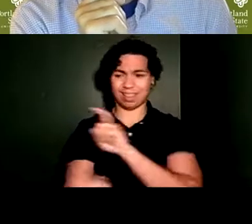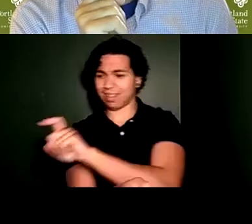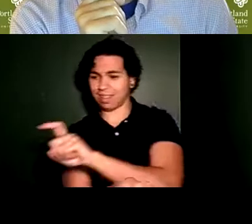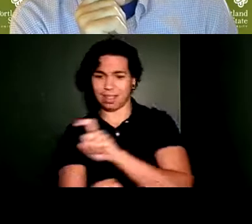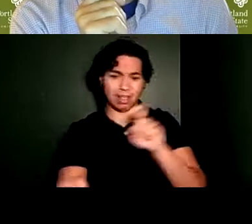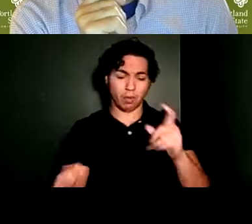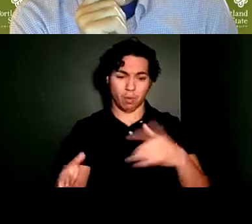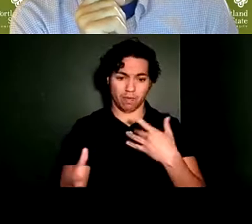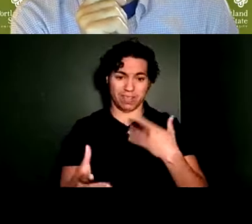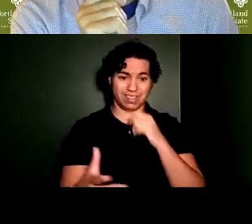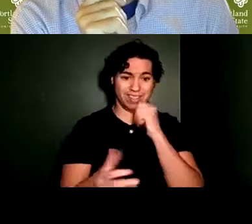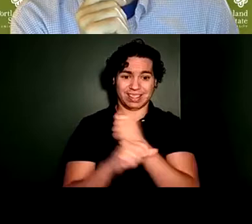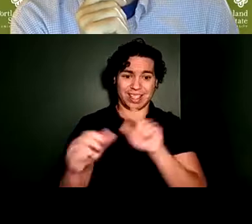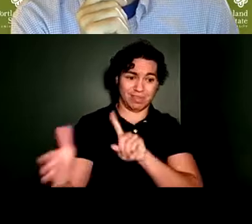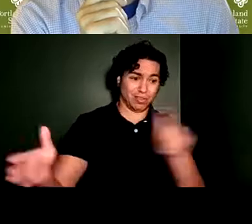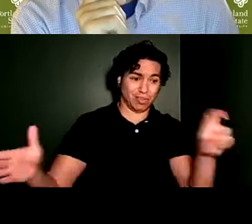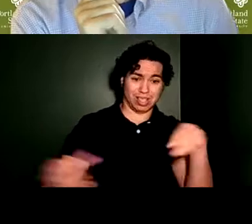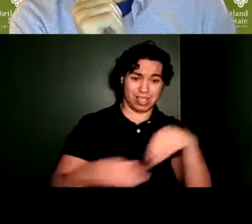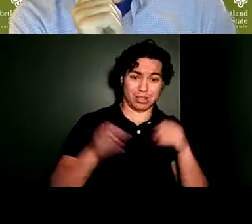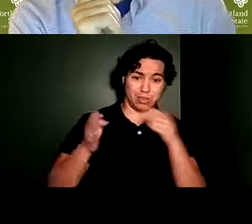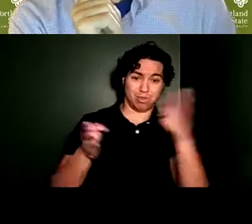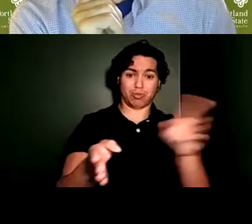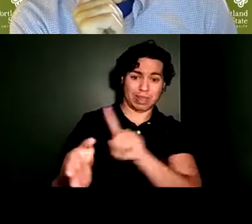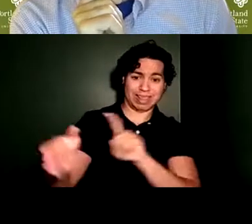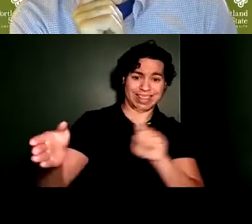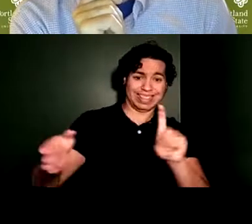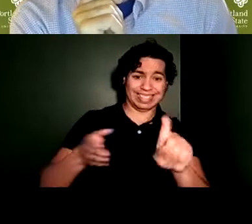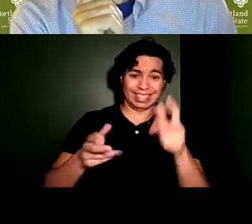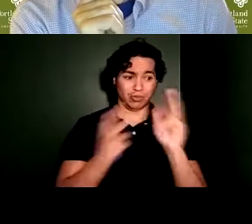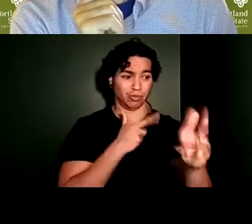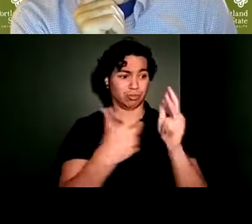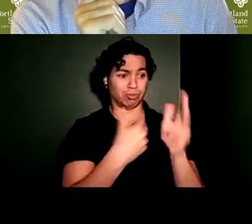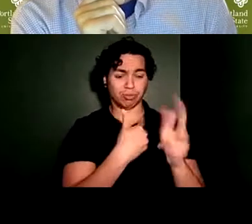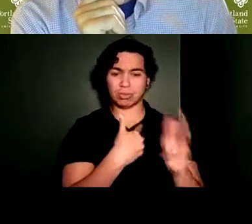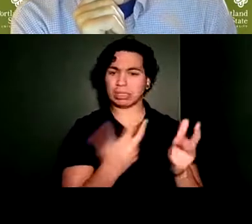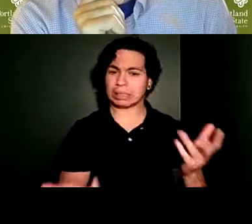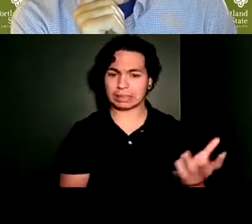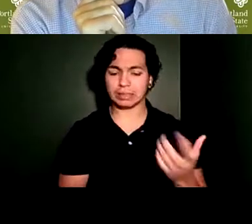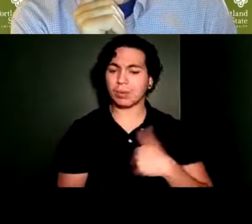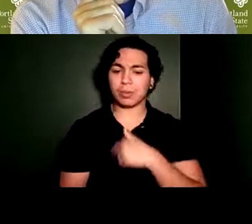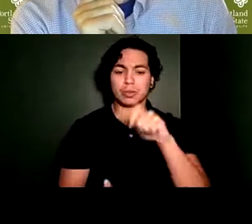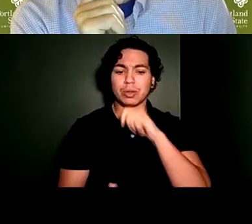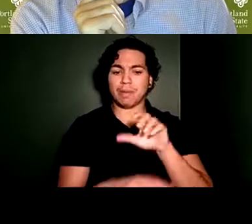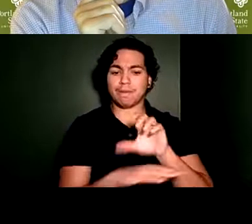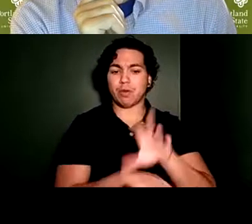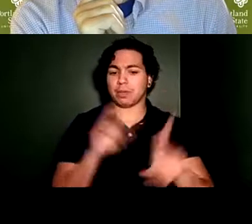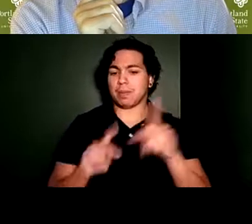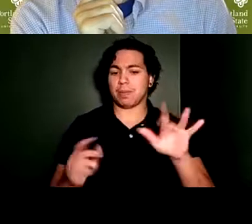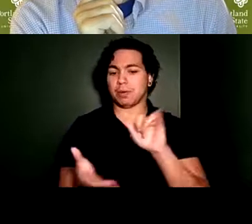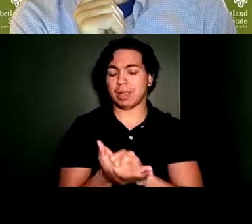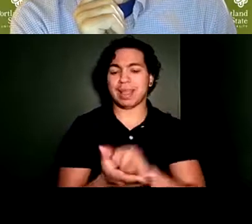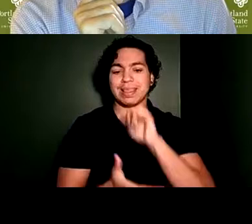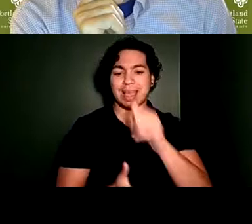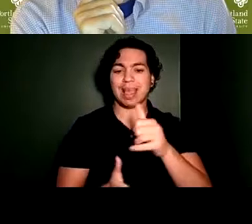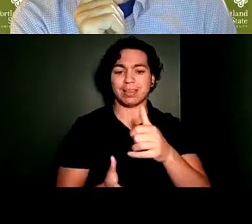feel unsafe to get, you have to go out into the street to get around something, that's really not where we should be taking mobility